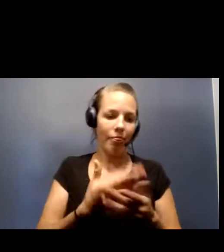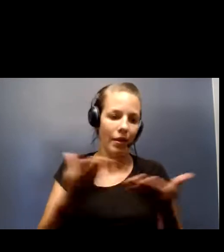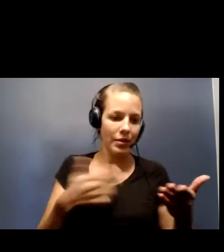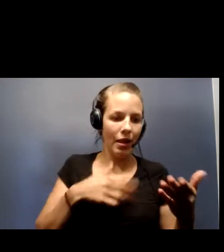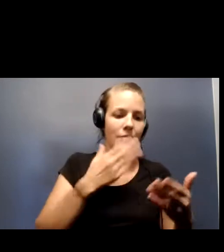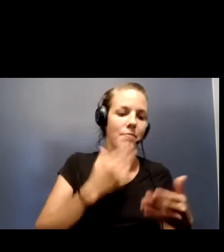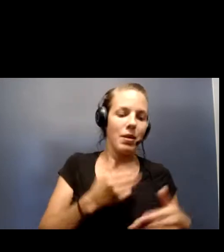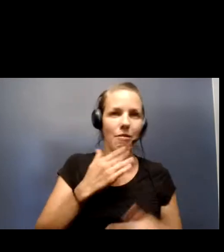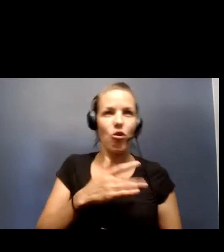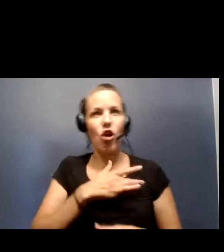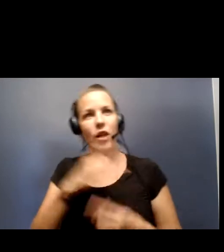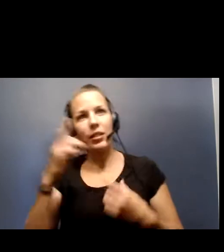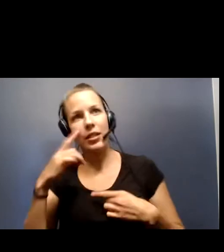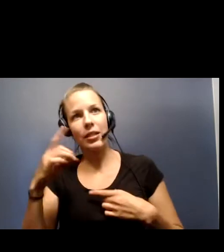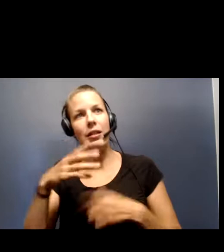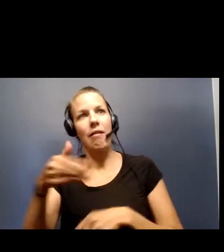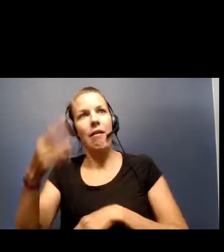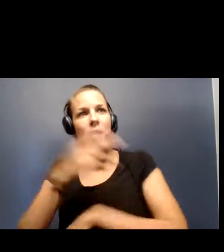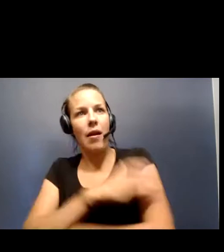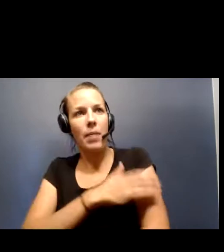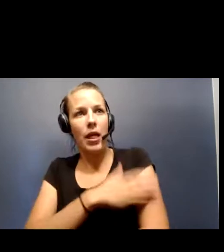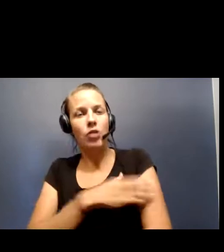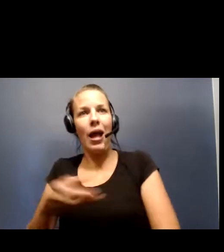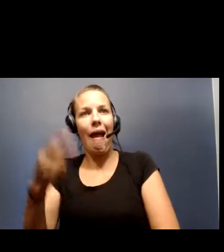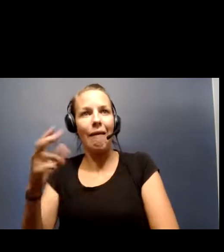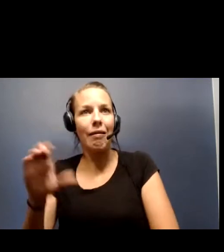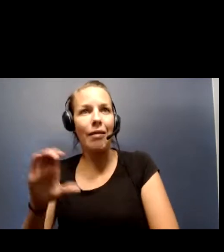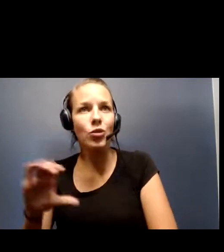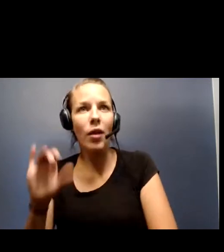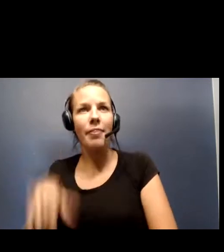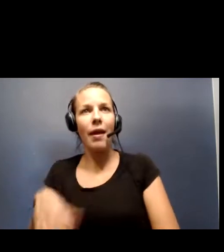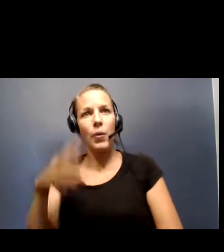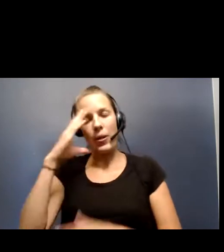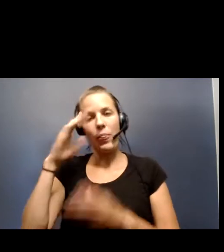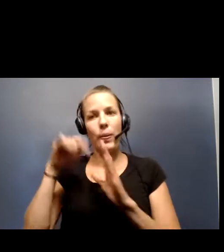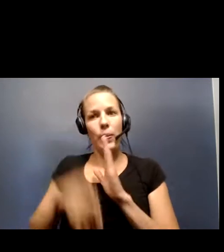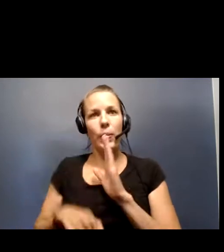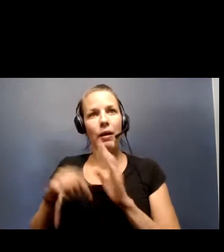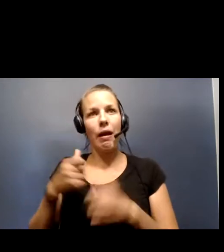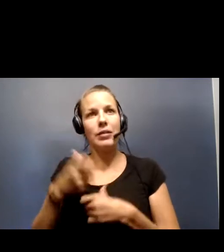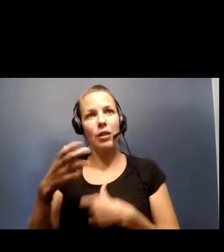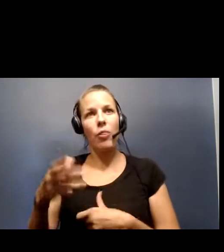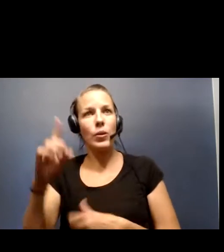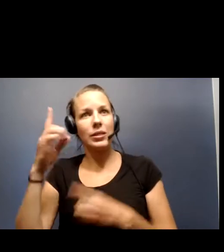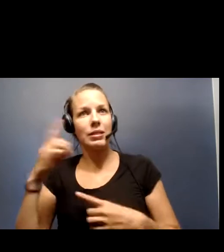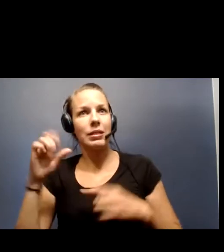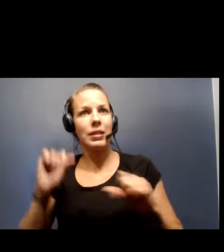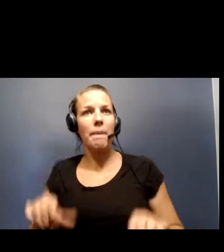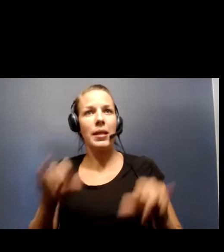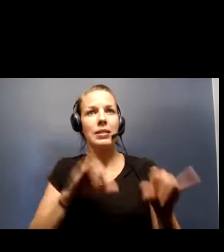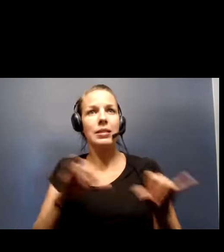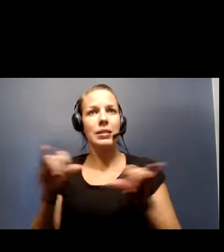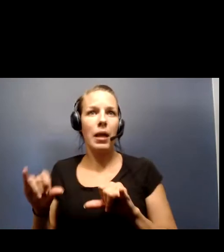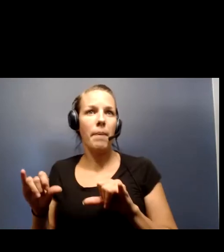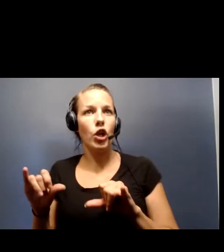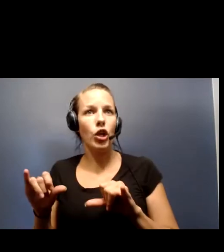high blood pressure, obesity, high cholesterol. We know that the root causes of those chronic diseases can be very similar too, and